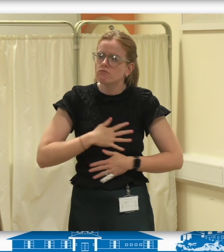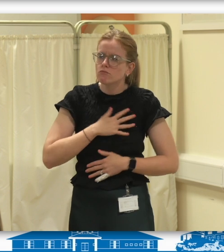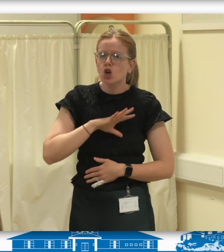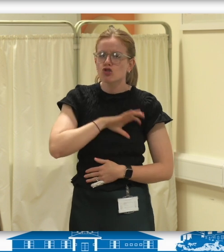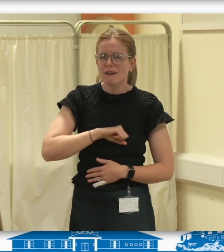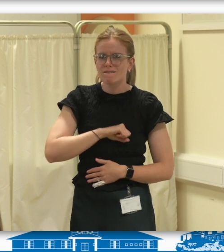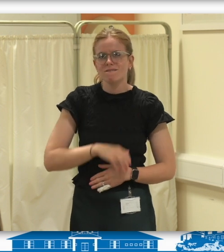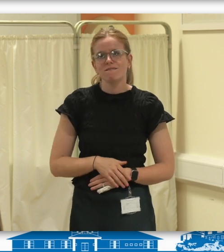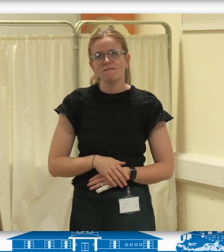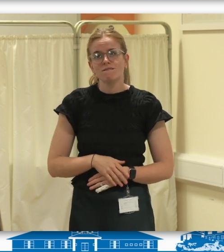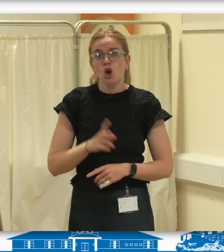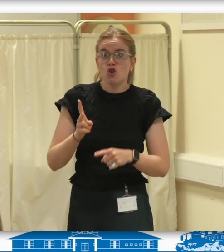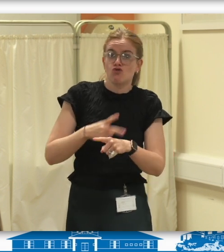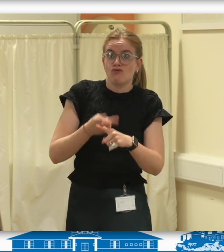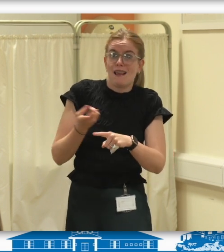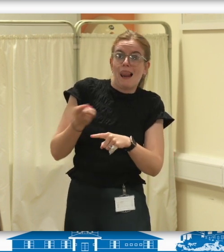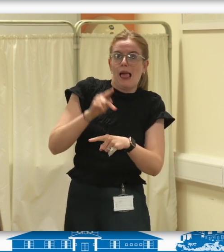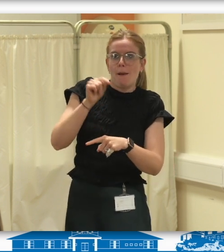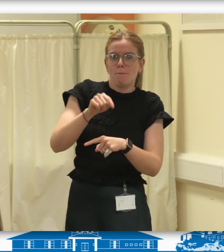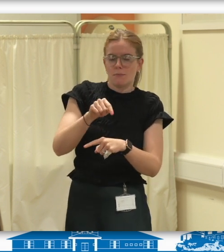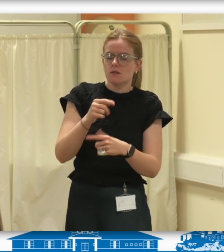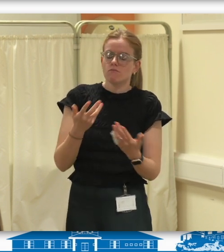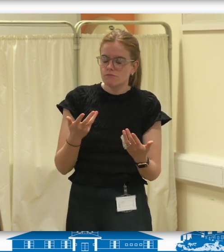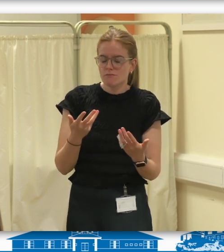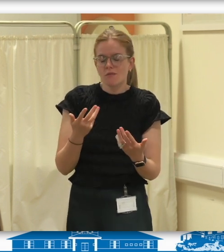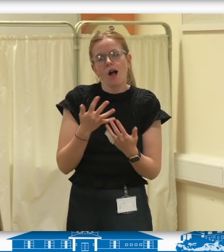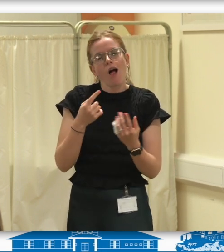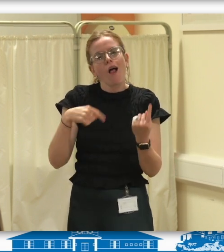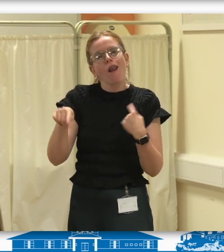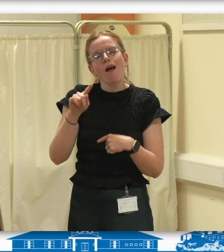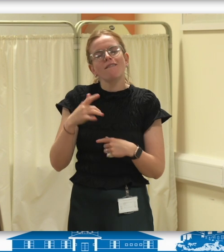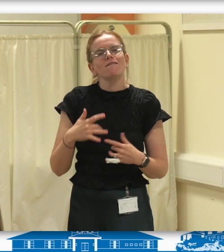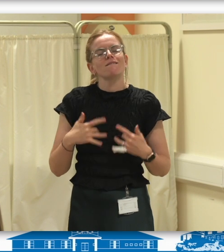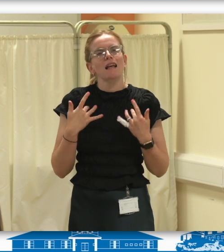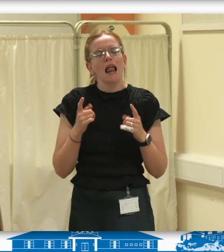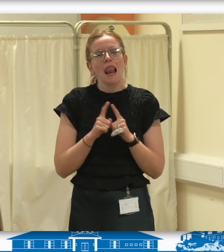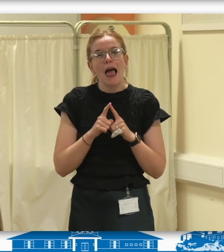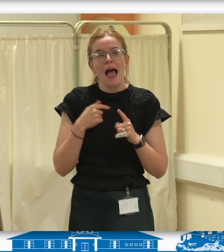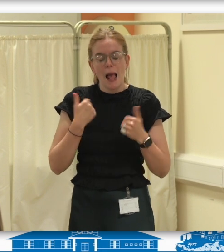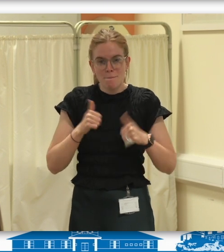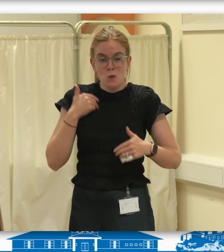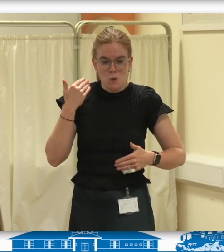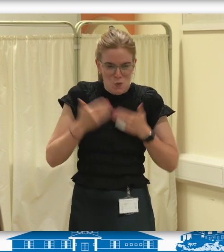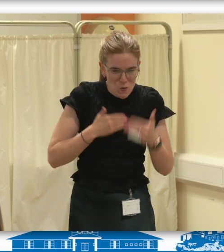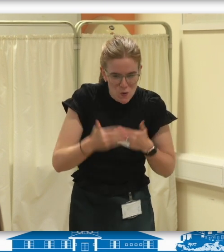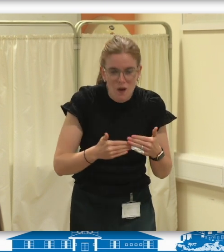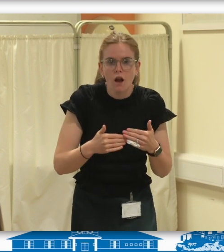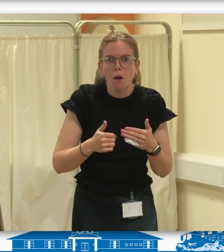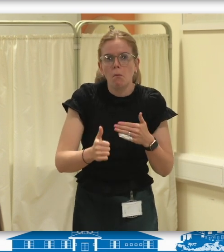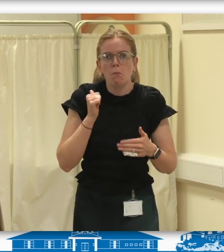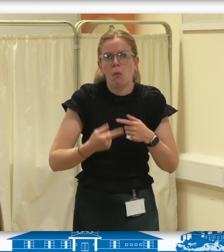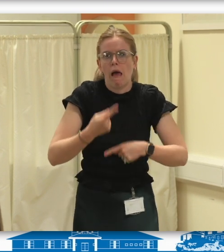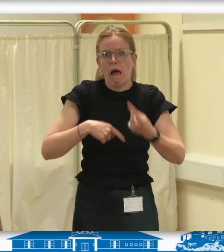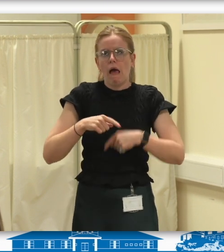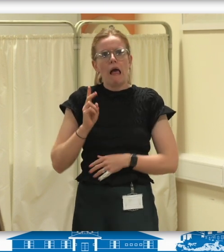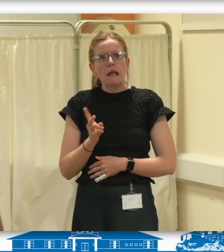Relapse is part of recovery. People often feel that it's a bit like a game of snake and ladders. 1 minute they're moving forward,